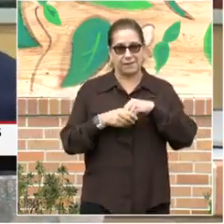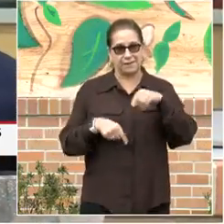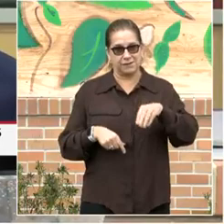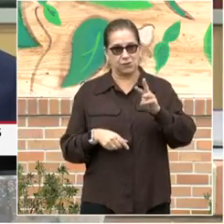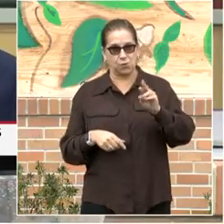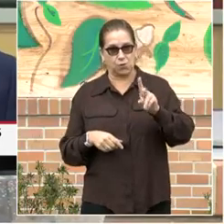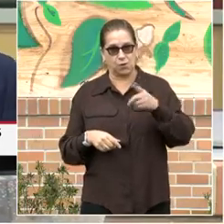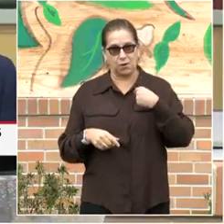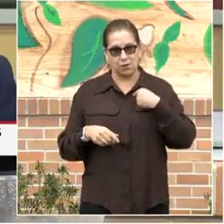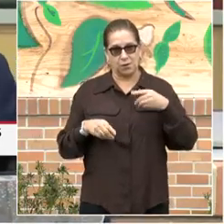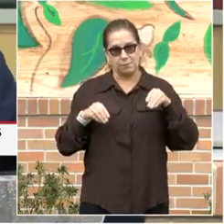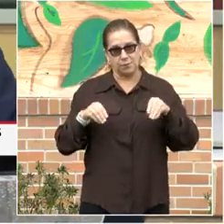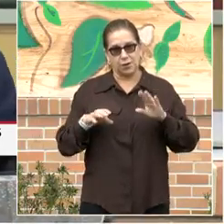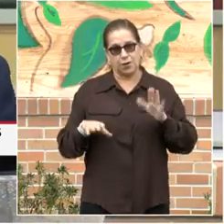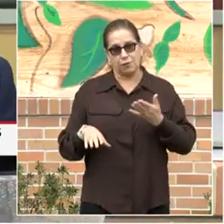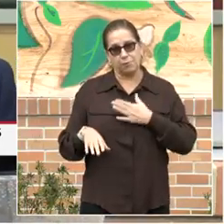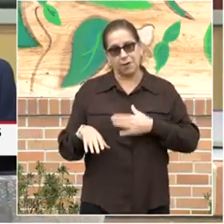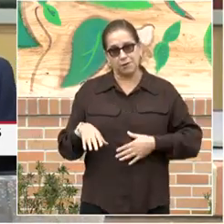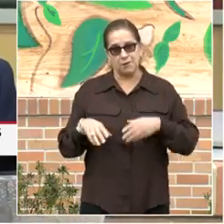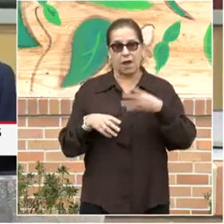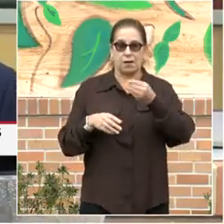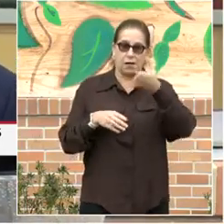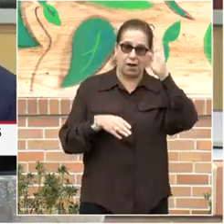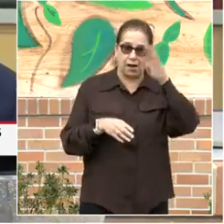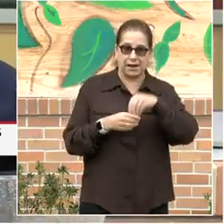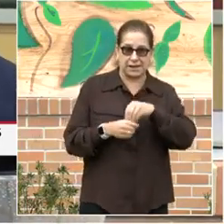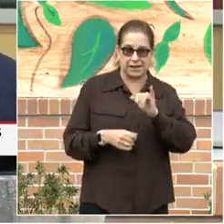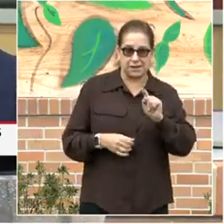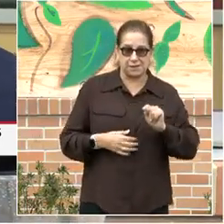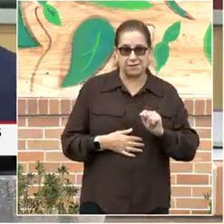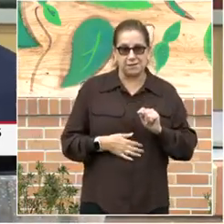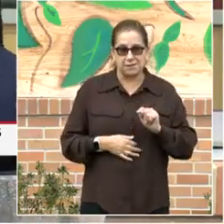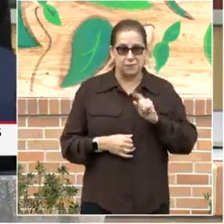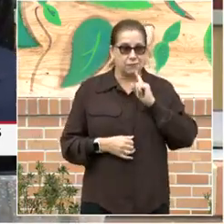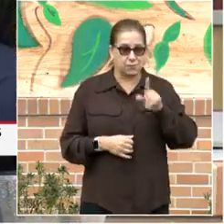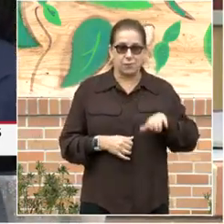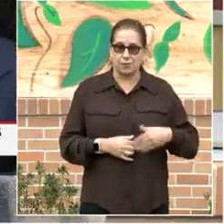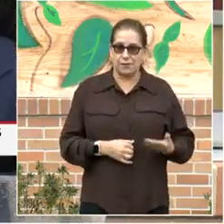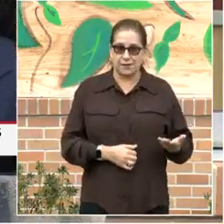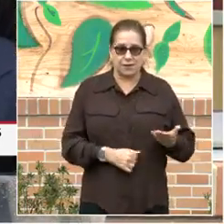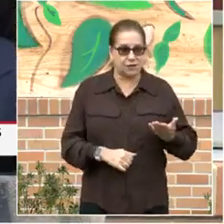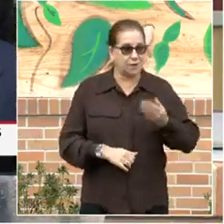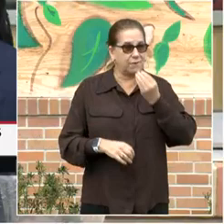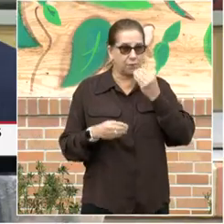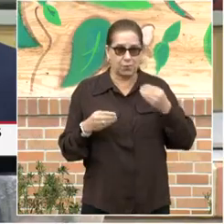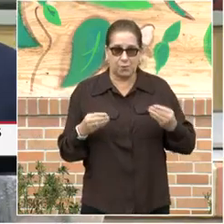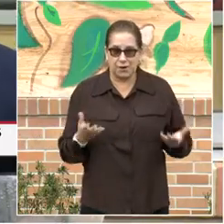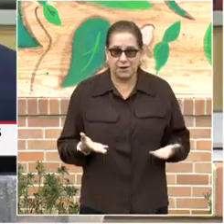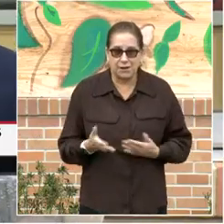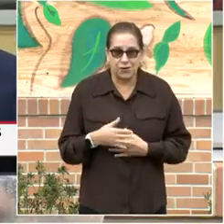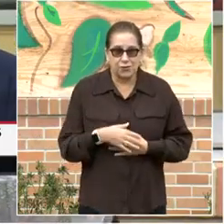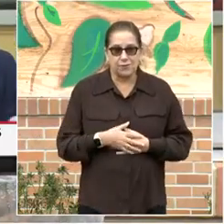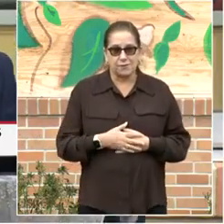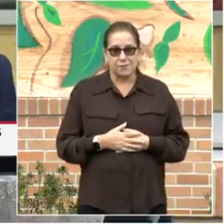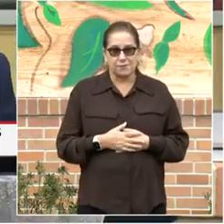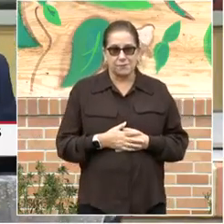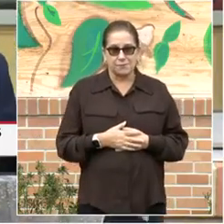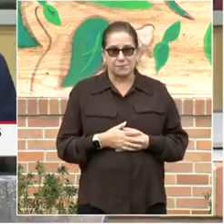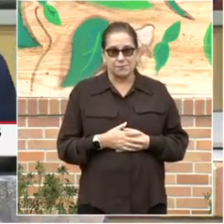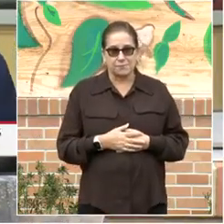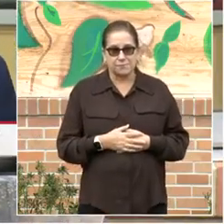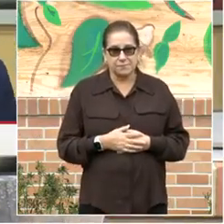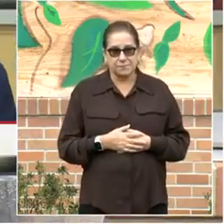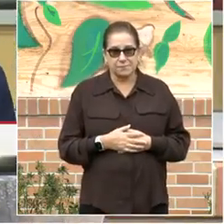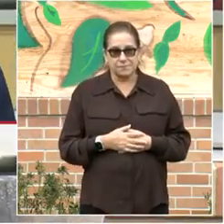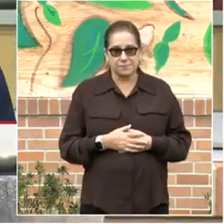body. They say garbage in, what? Garbage what? Garbage out. And so Good Food Market is a prime example about putting positive, good